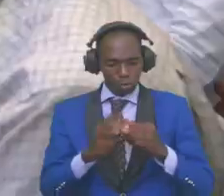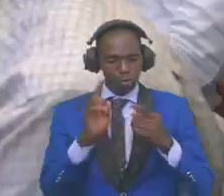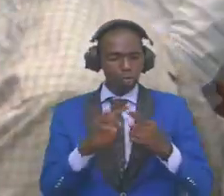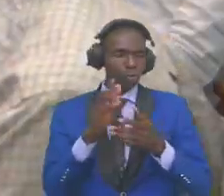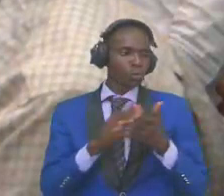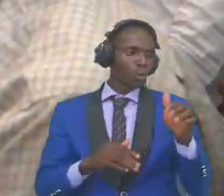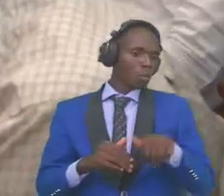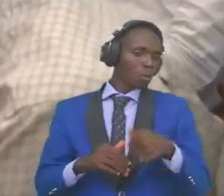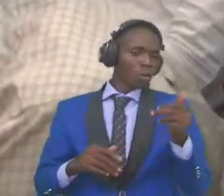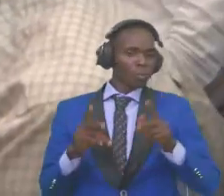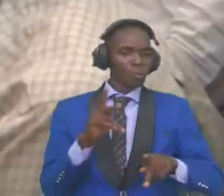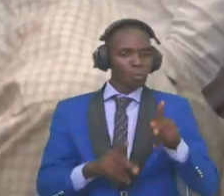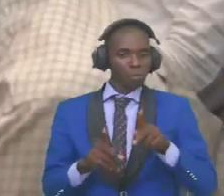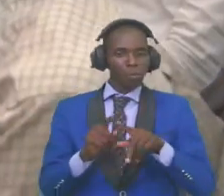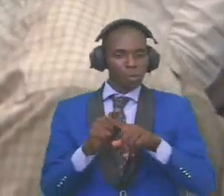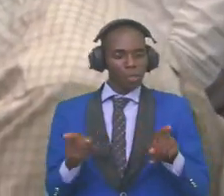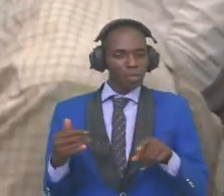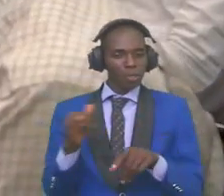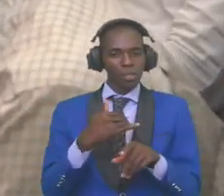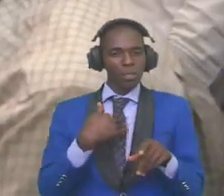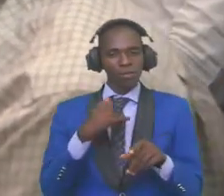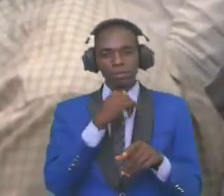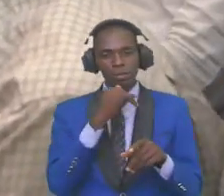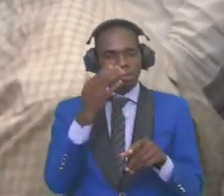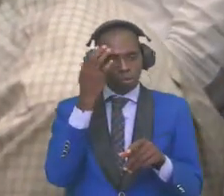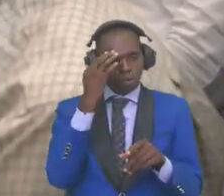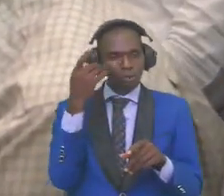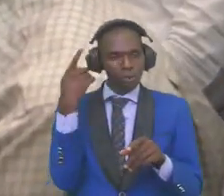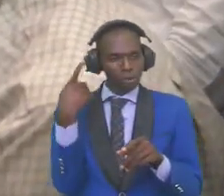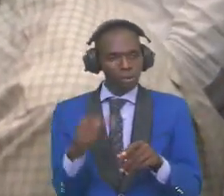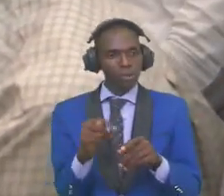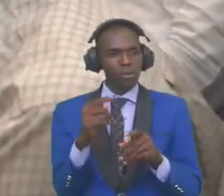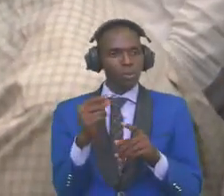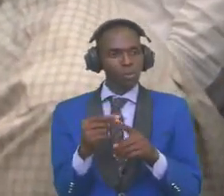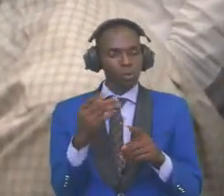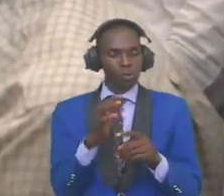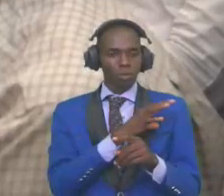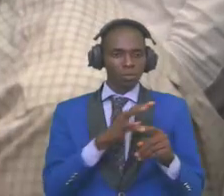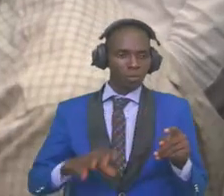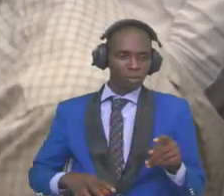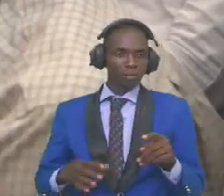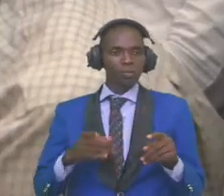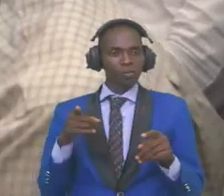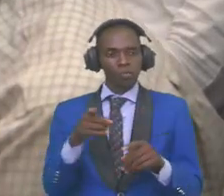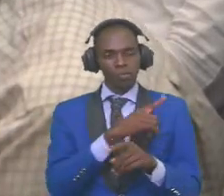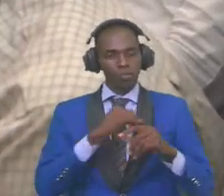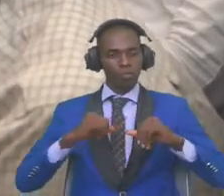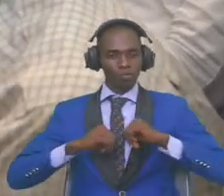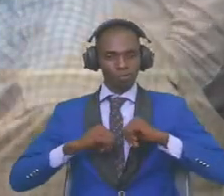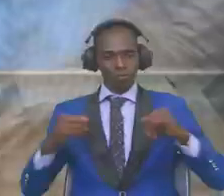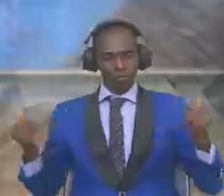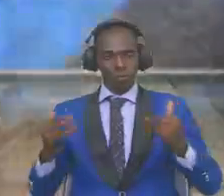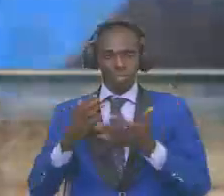of Calvary. They have not known of Christ. You denounce all things of